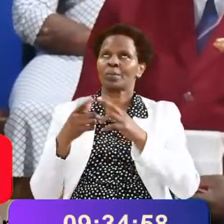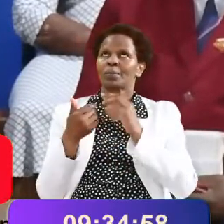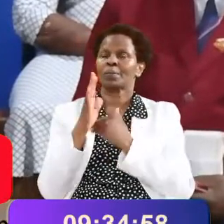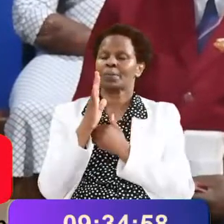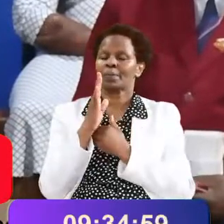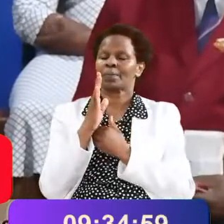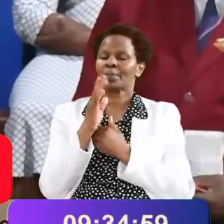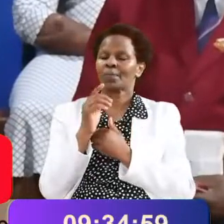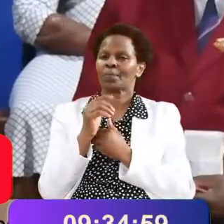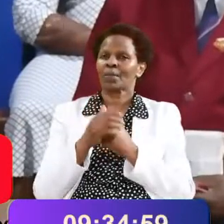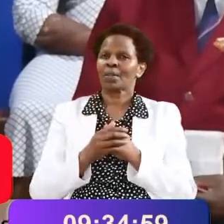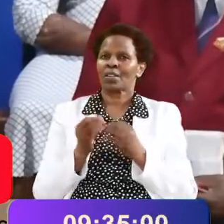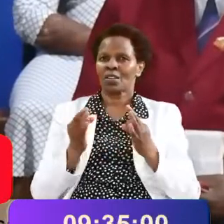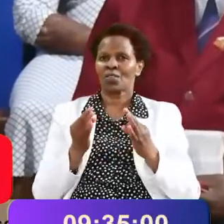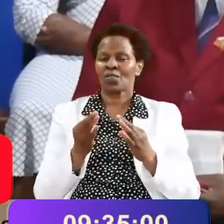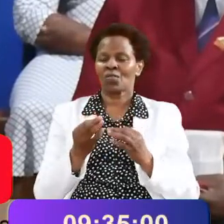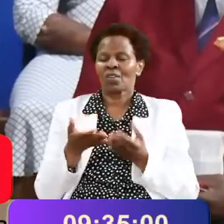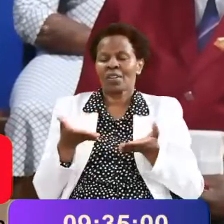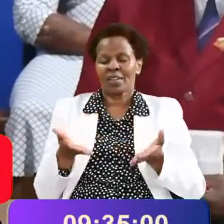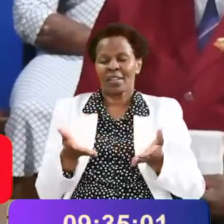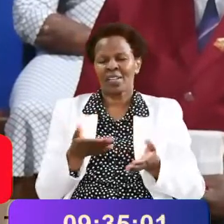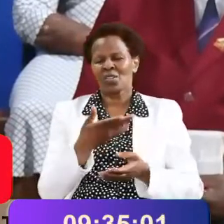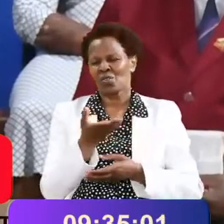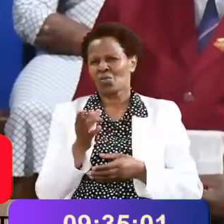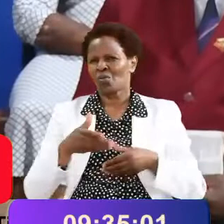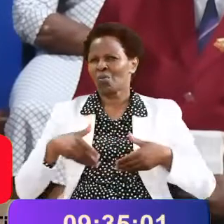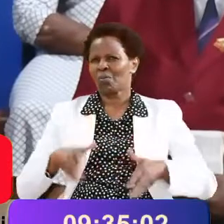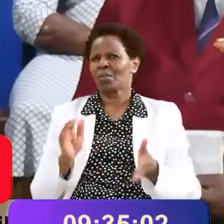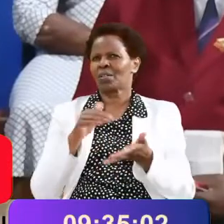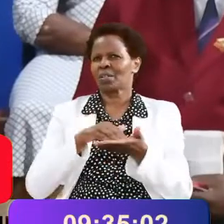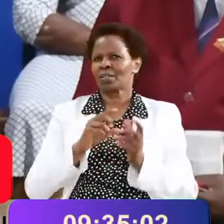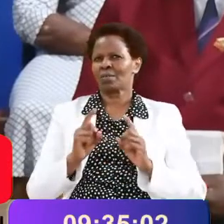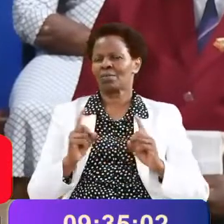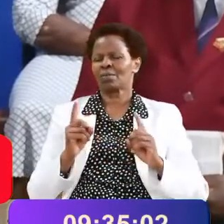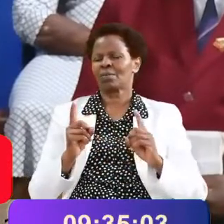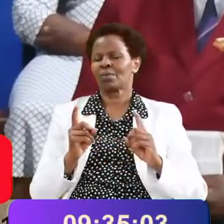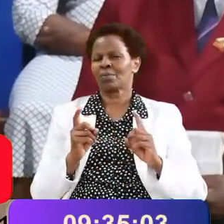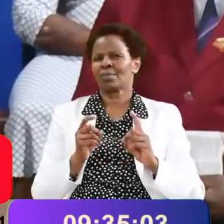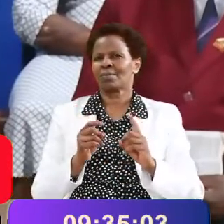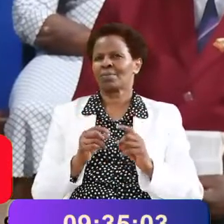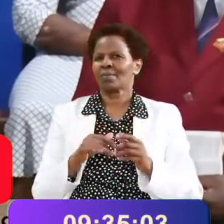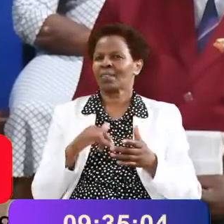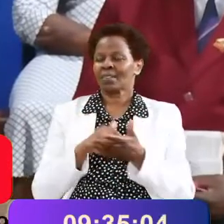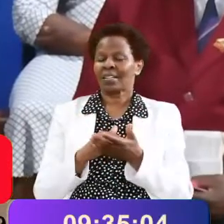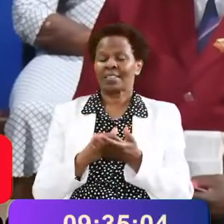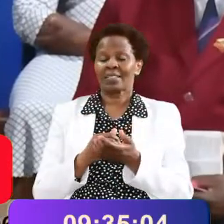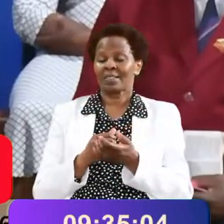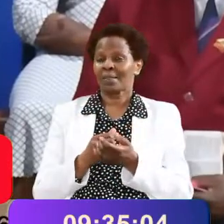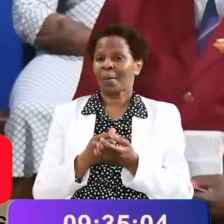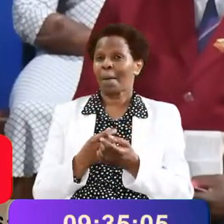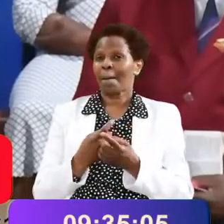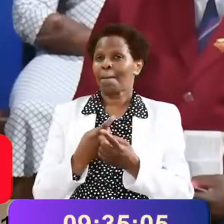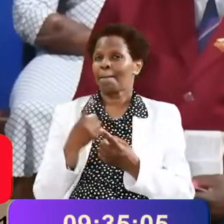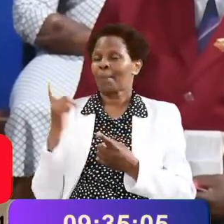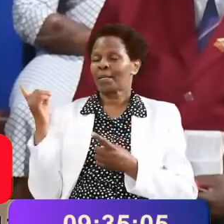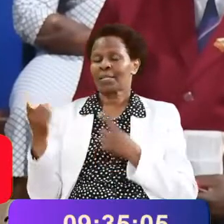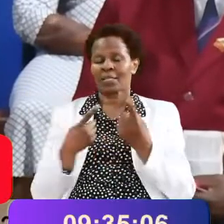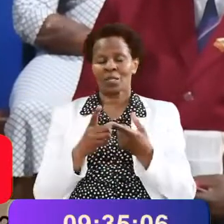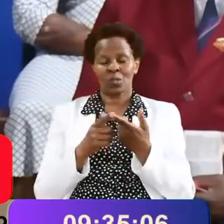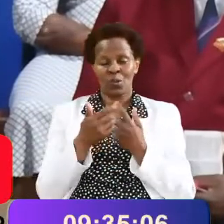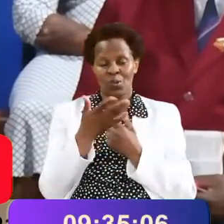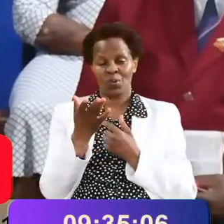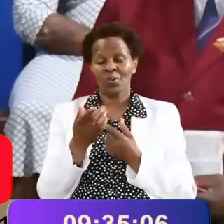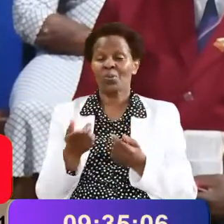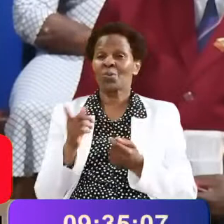And therefore, if you are here and you are not born again, this might look like it is very harsh, but I want to tell you that you are still an enemy